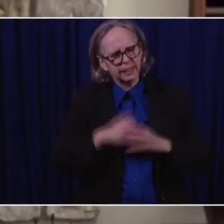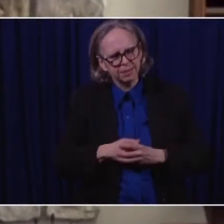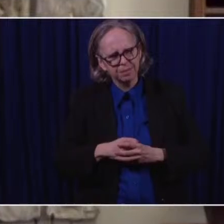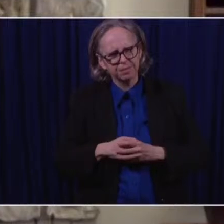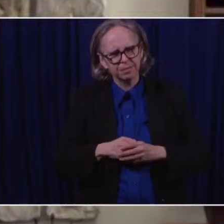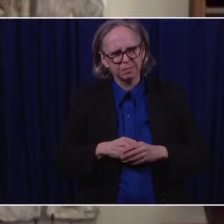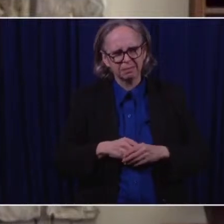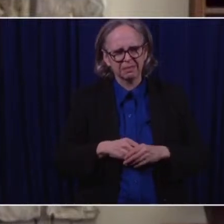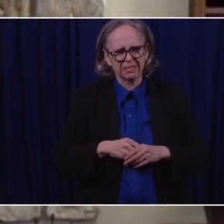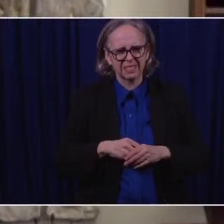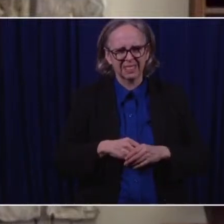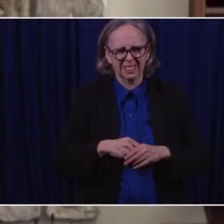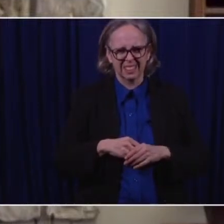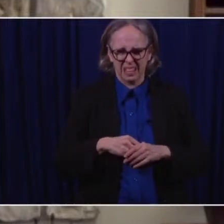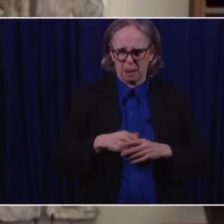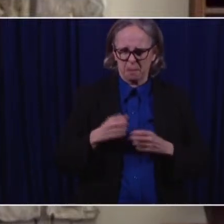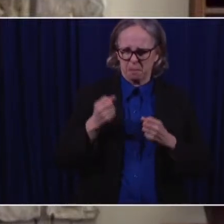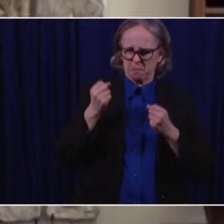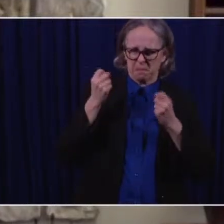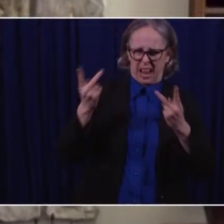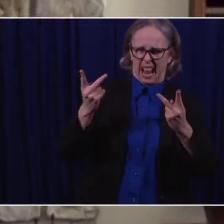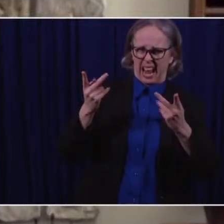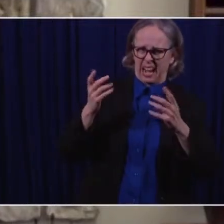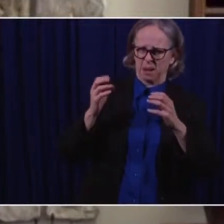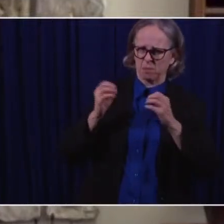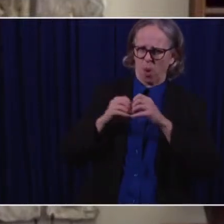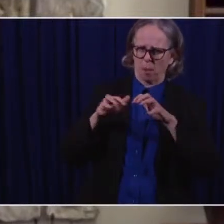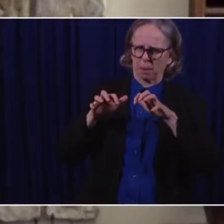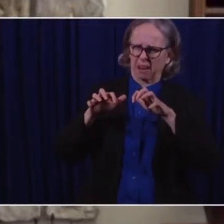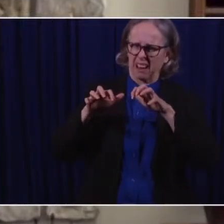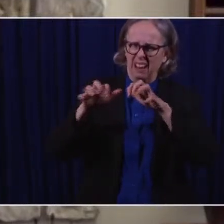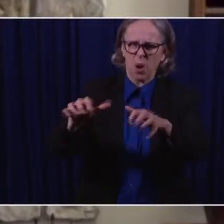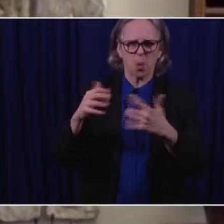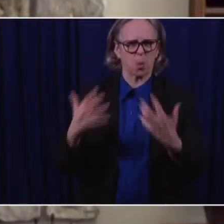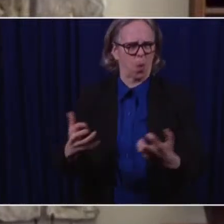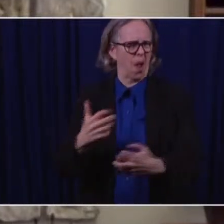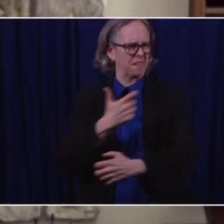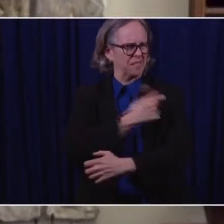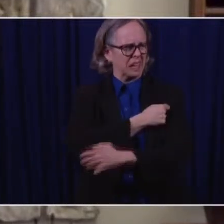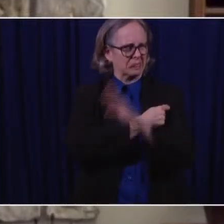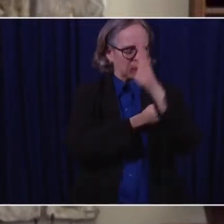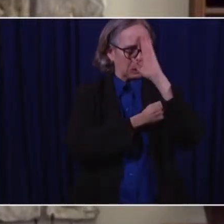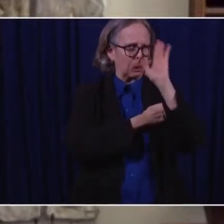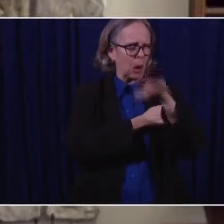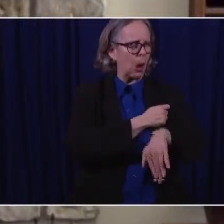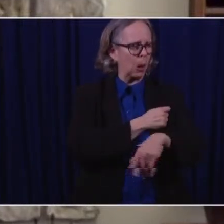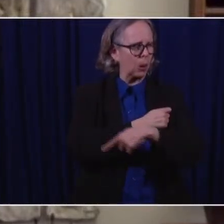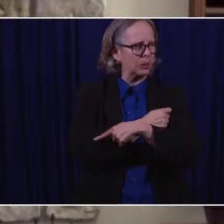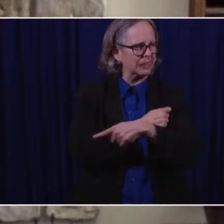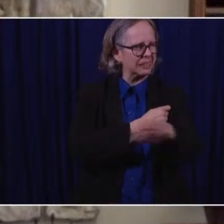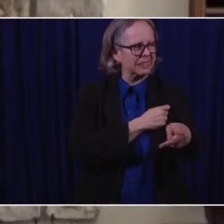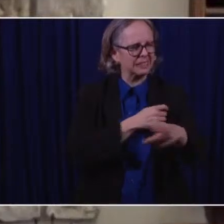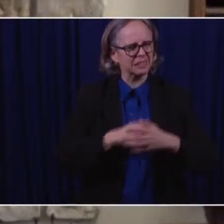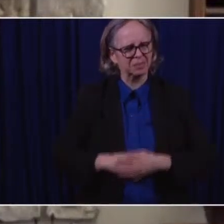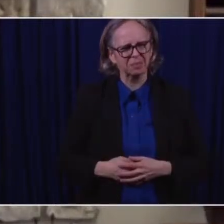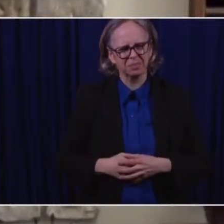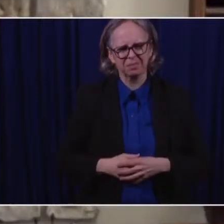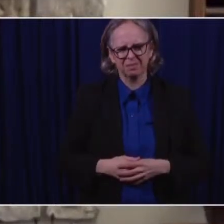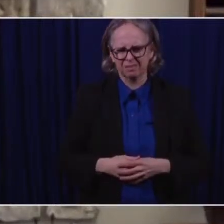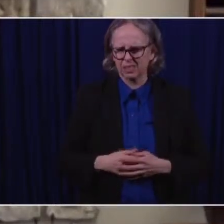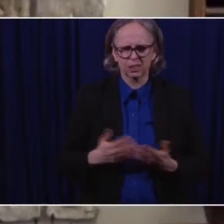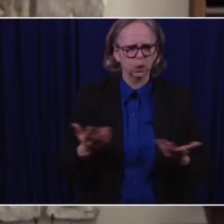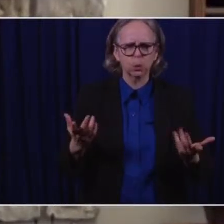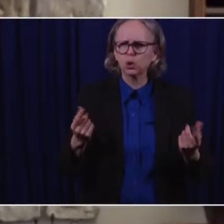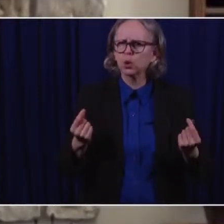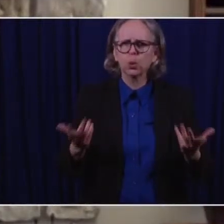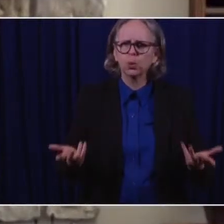that many, many people. And so one of our goals is to continue to find ways so that we can drive